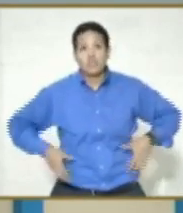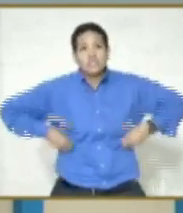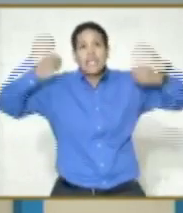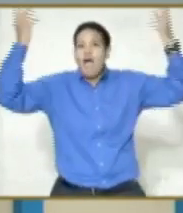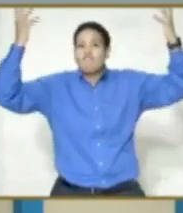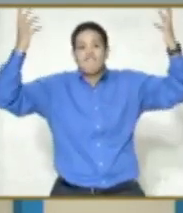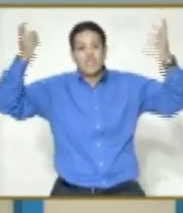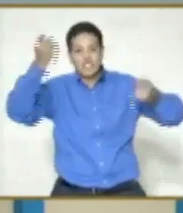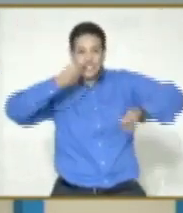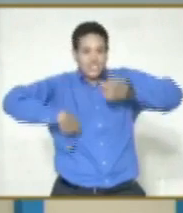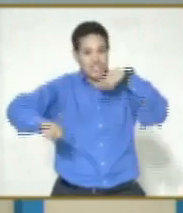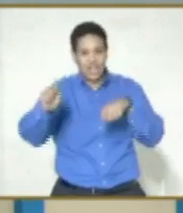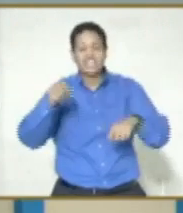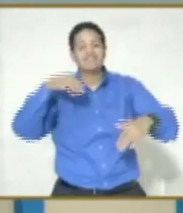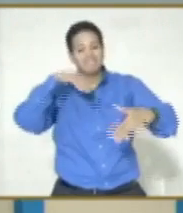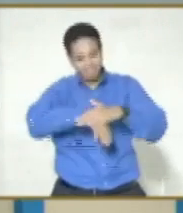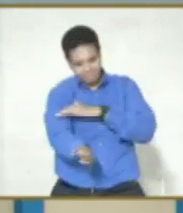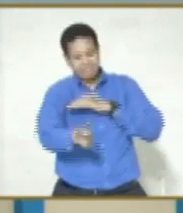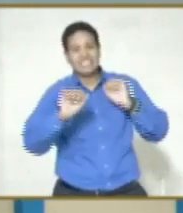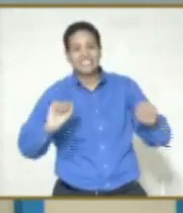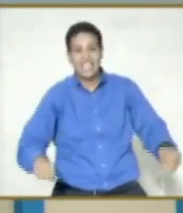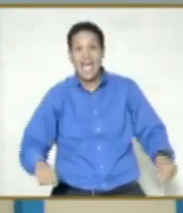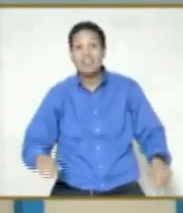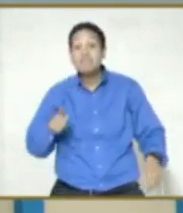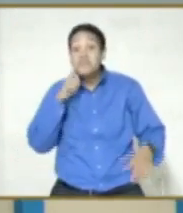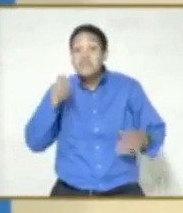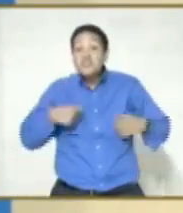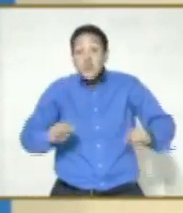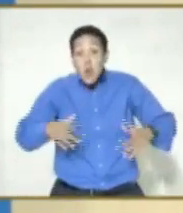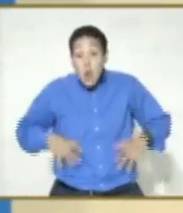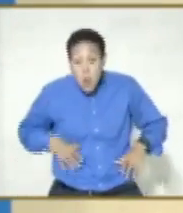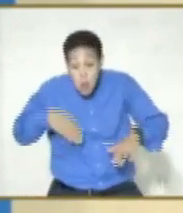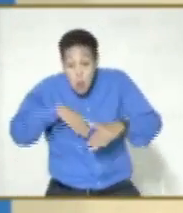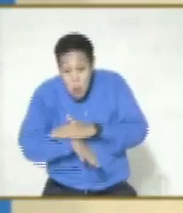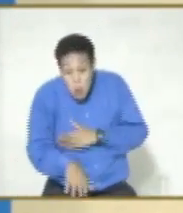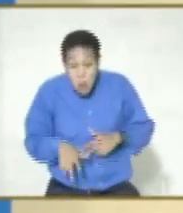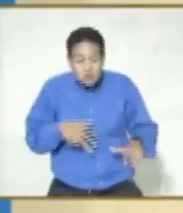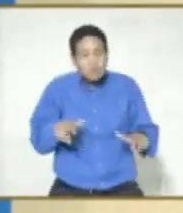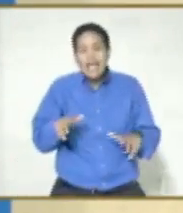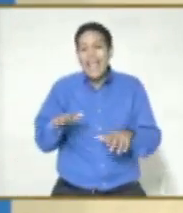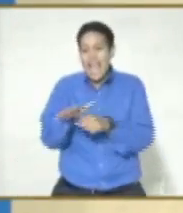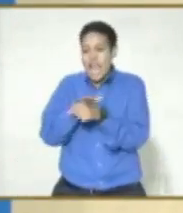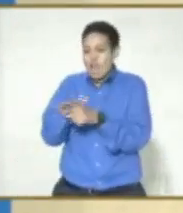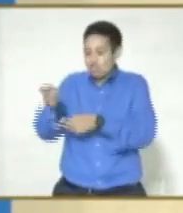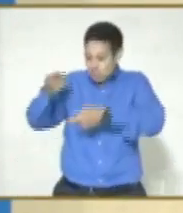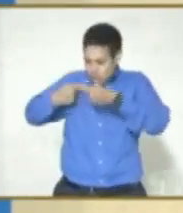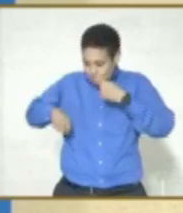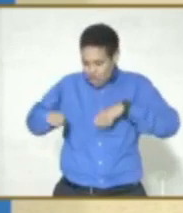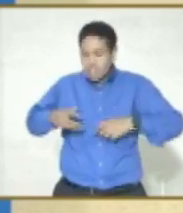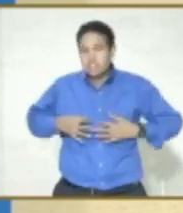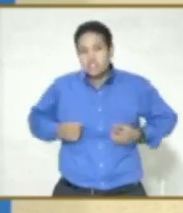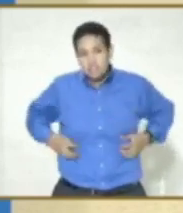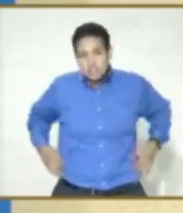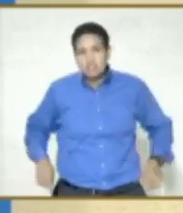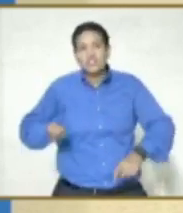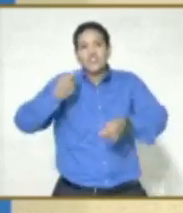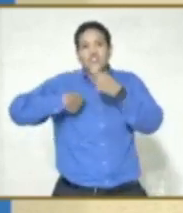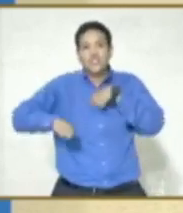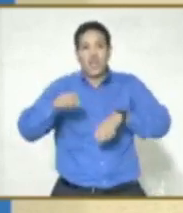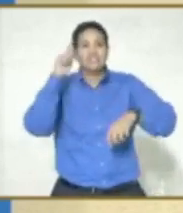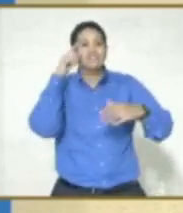allowed to enter onto the wards or the facility. So there's a changing area on entry to our